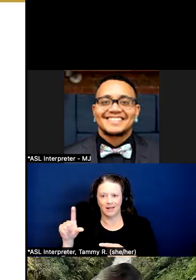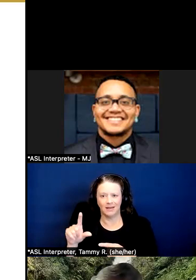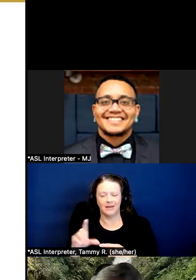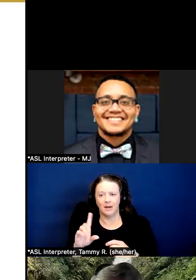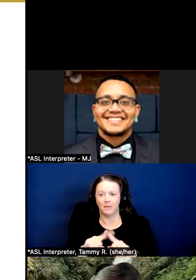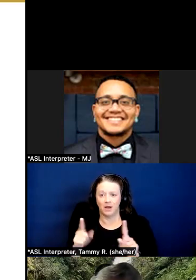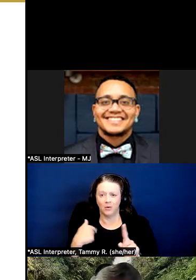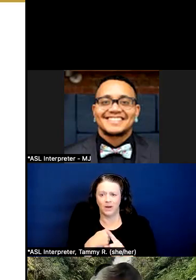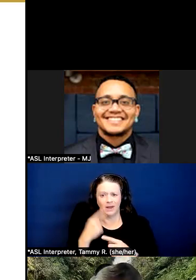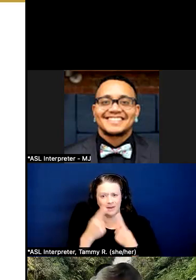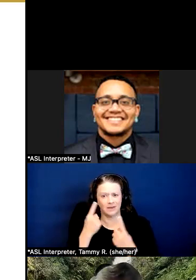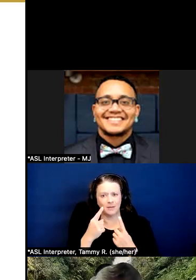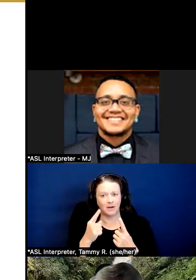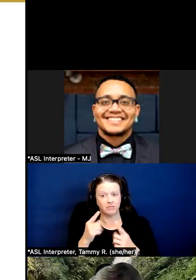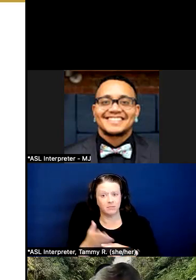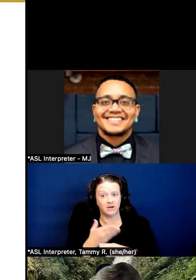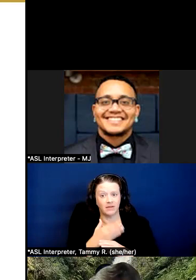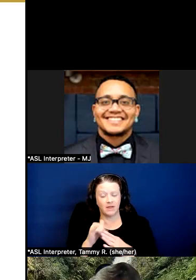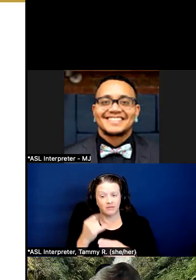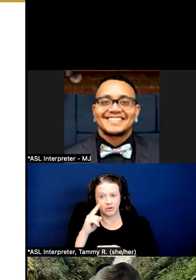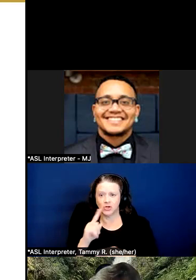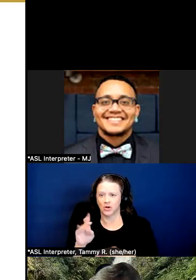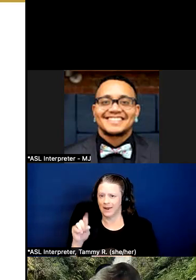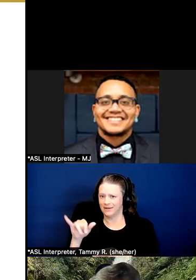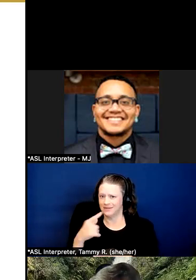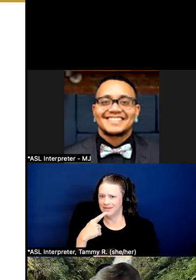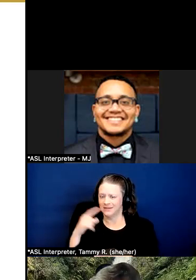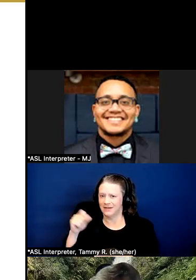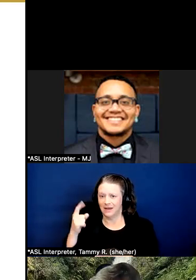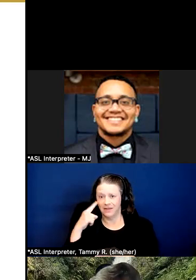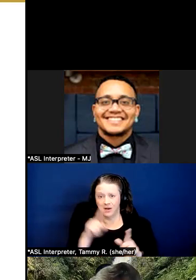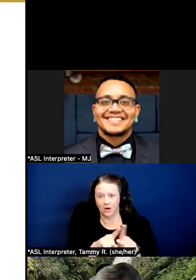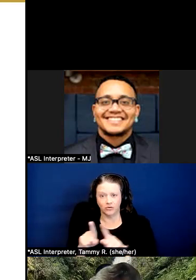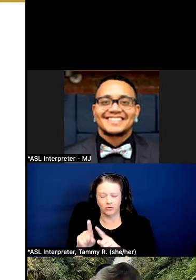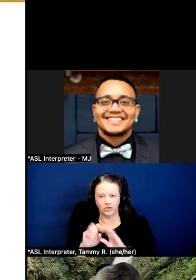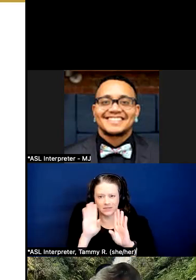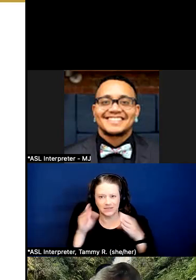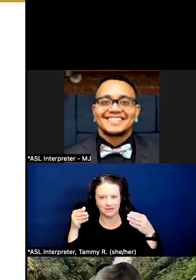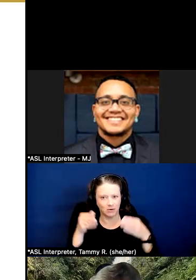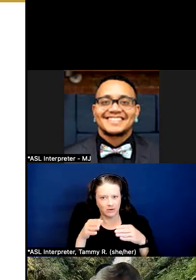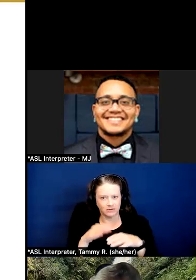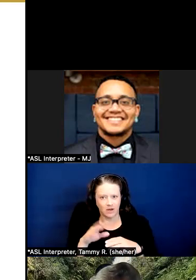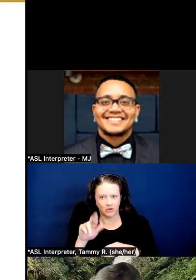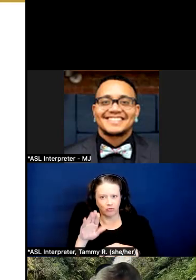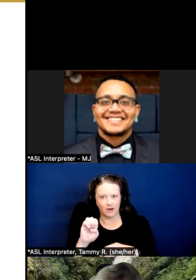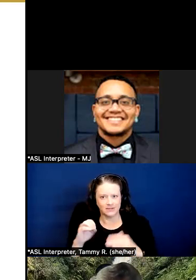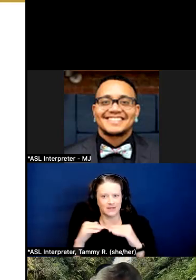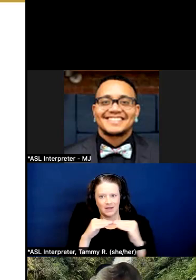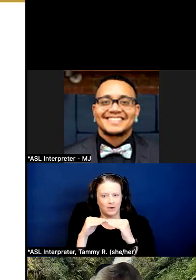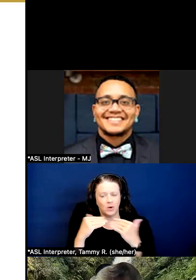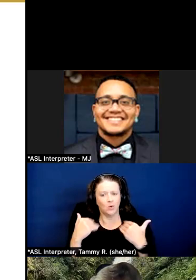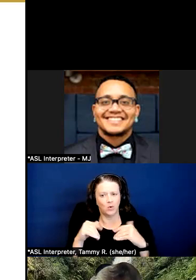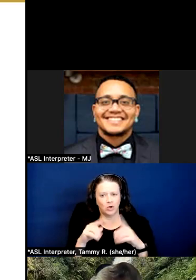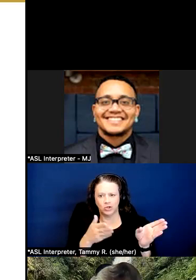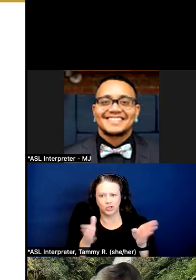ought to think about updating with it. Absolutely. And I think also with just the centering of race equity could really begin to shift